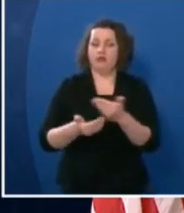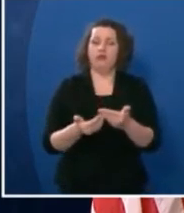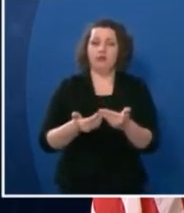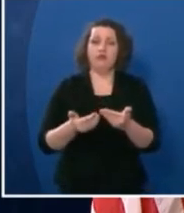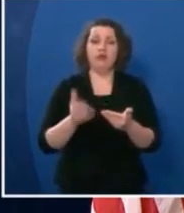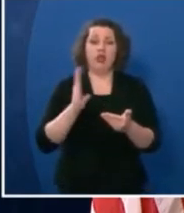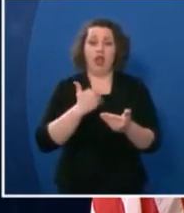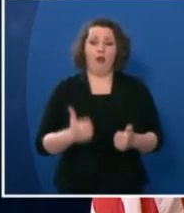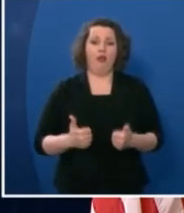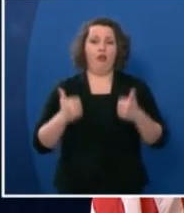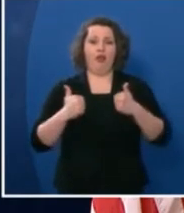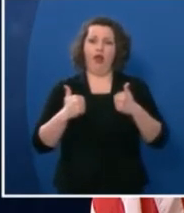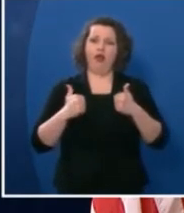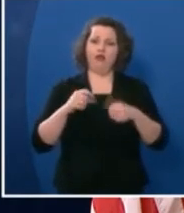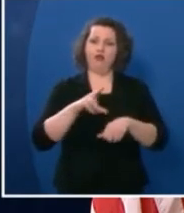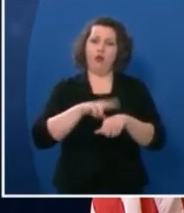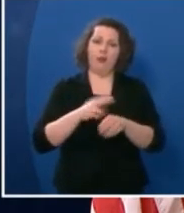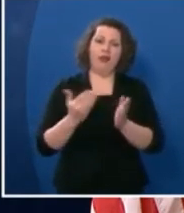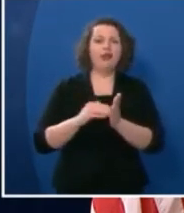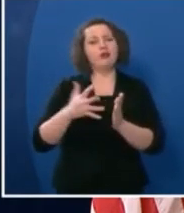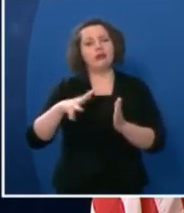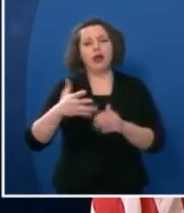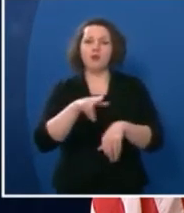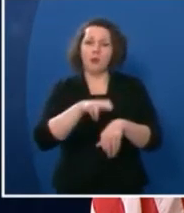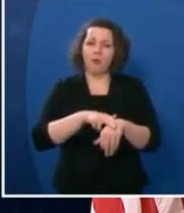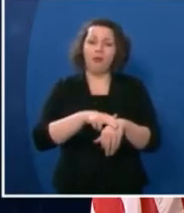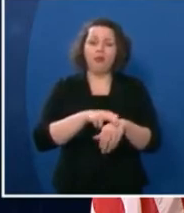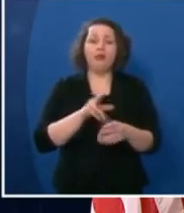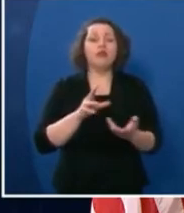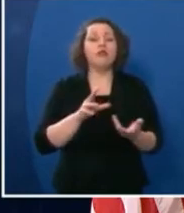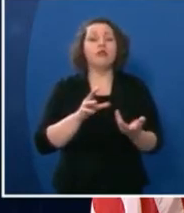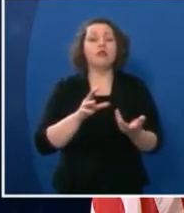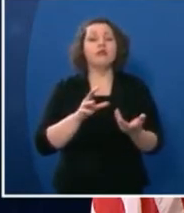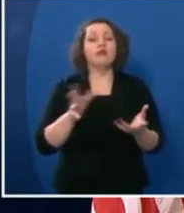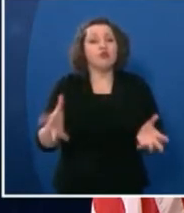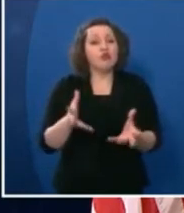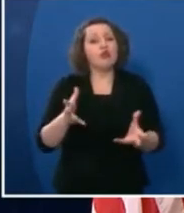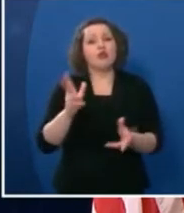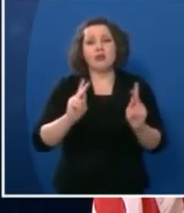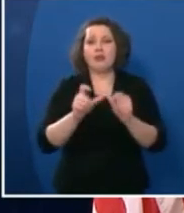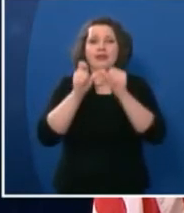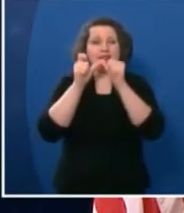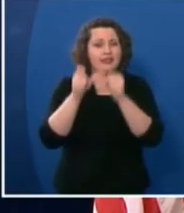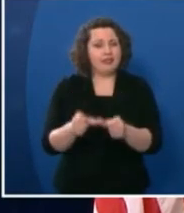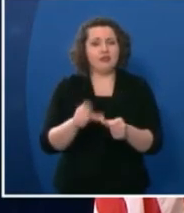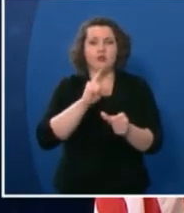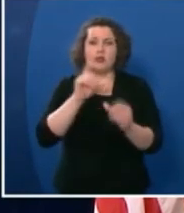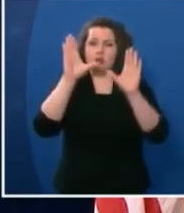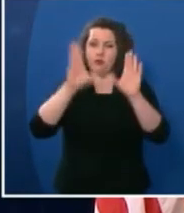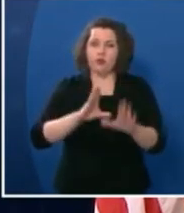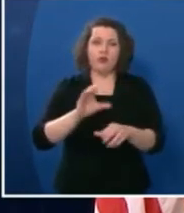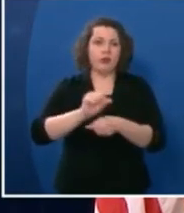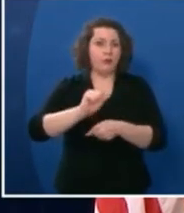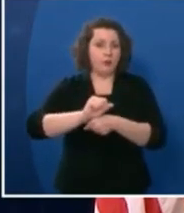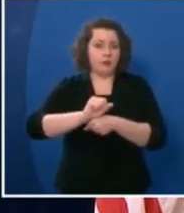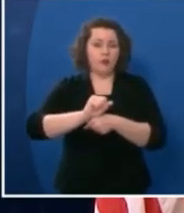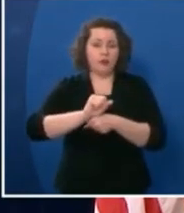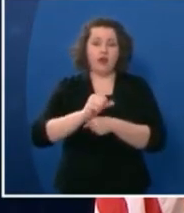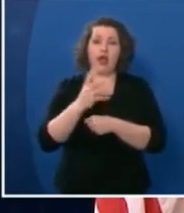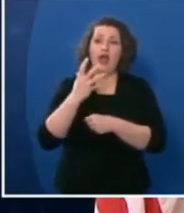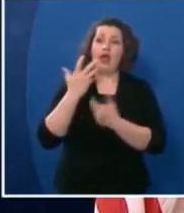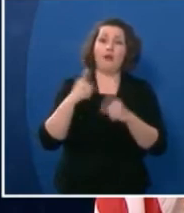lives back to normal, or some normalcy. And so I just want to encourage Iowans to keep doing the great work that they're doing. When you're out and about,